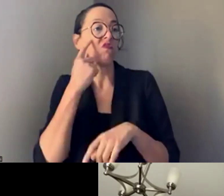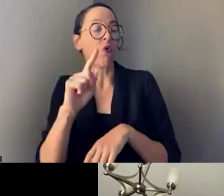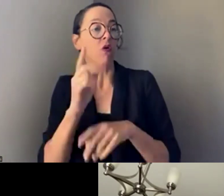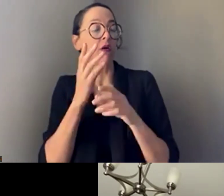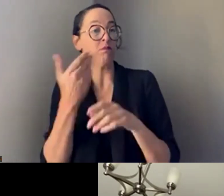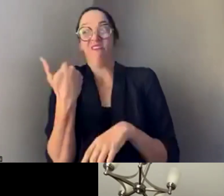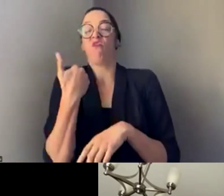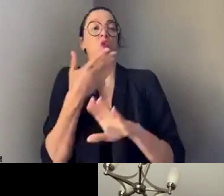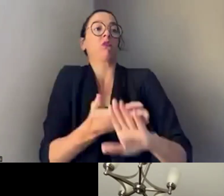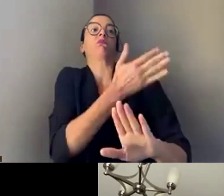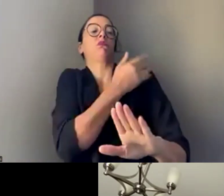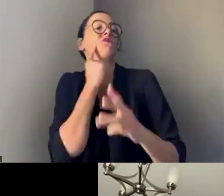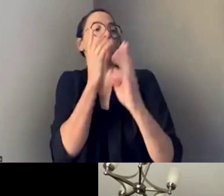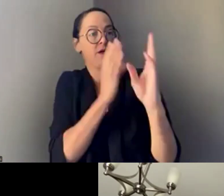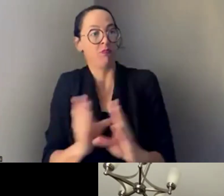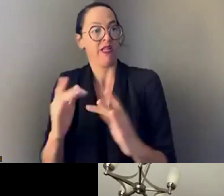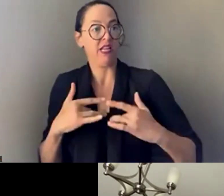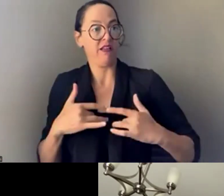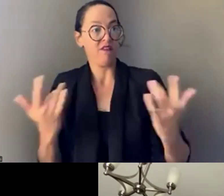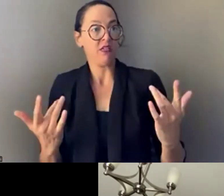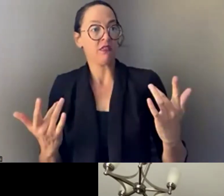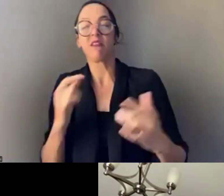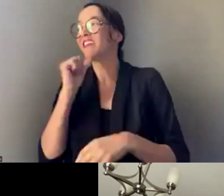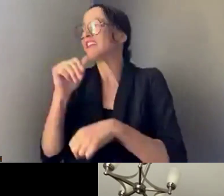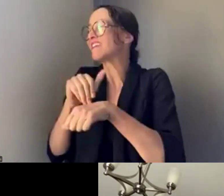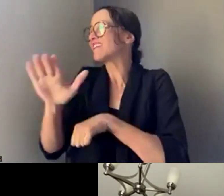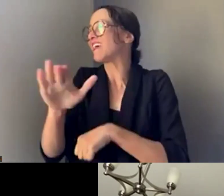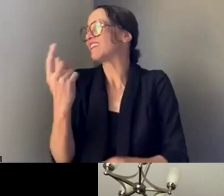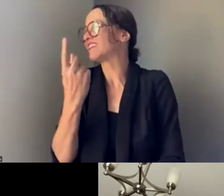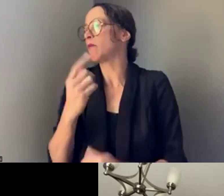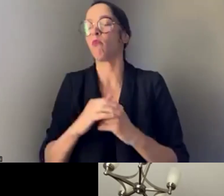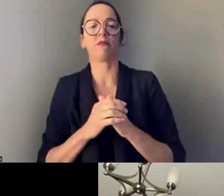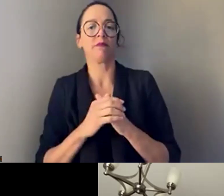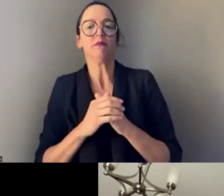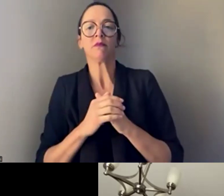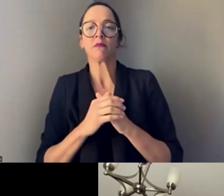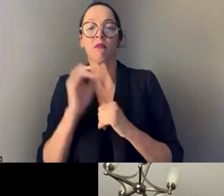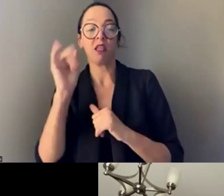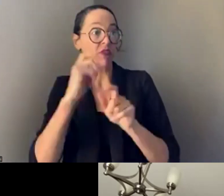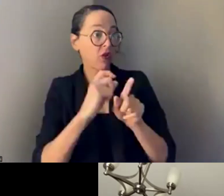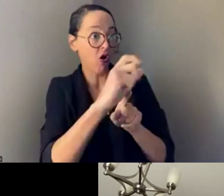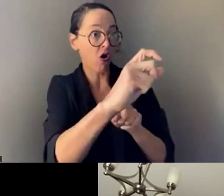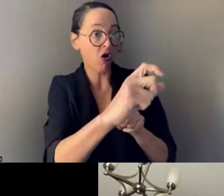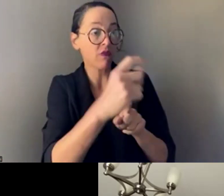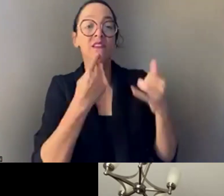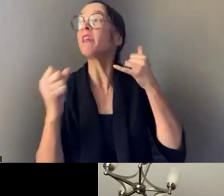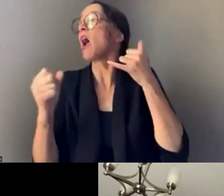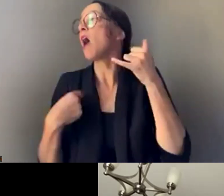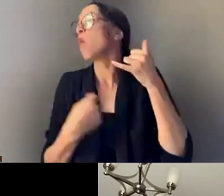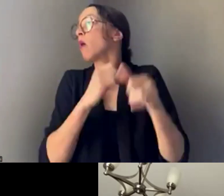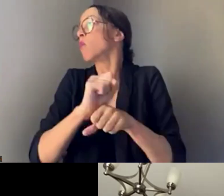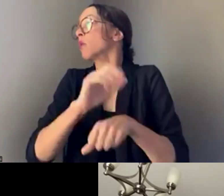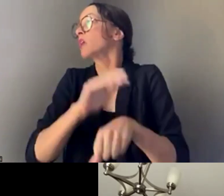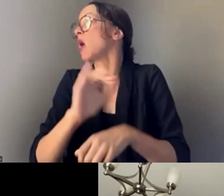Or you call when someone says they're working on it, and then you call in the morning to find out if someone's